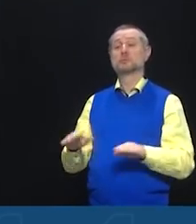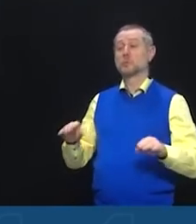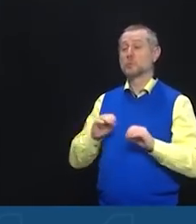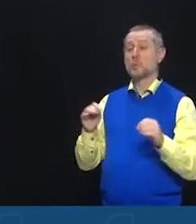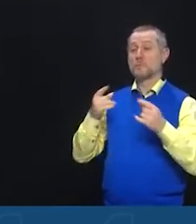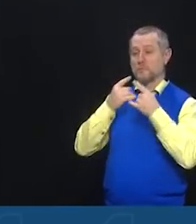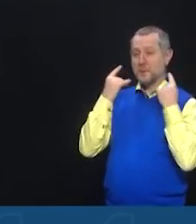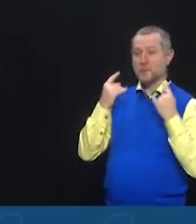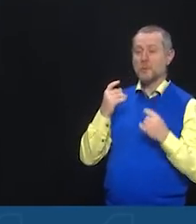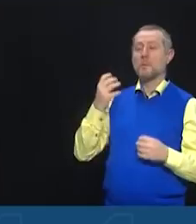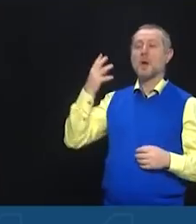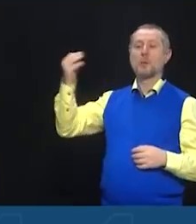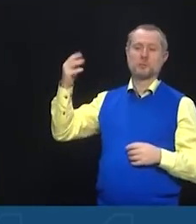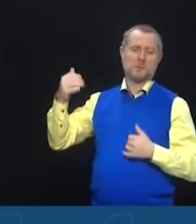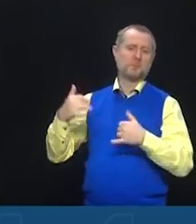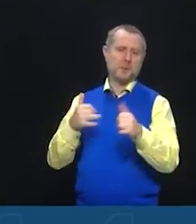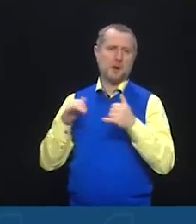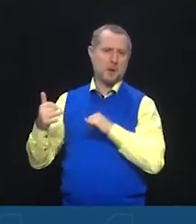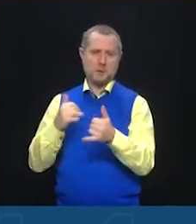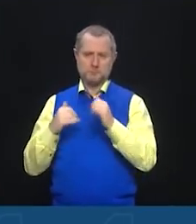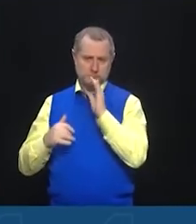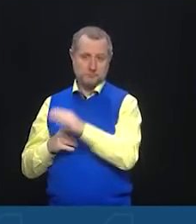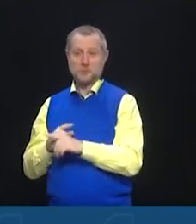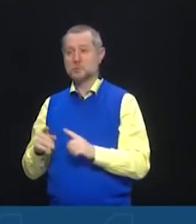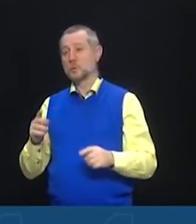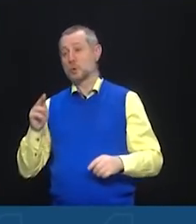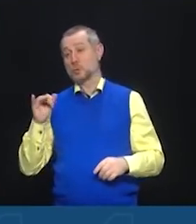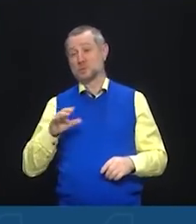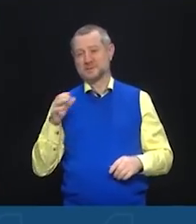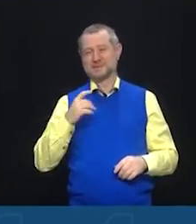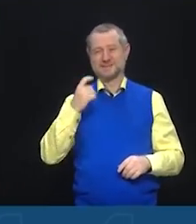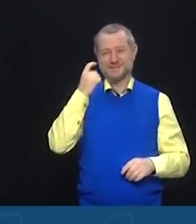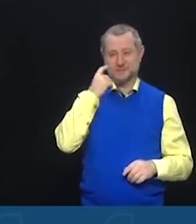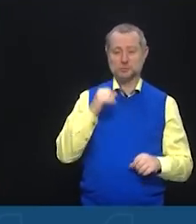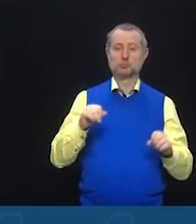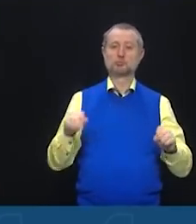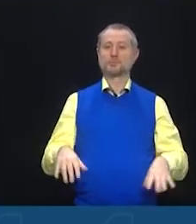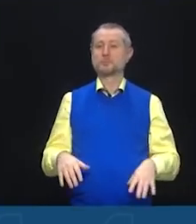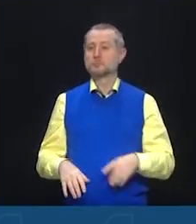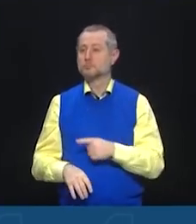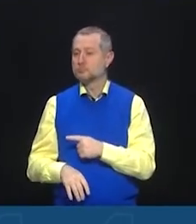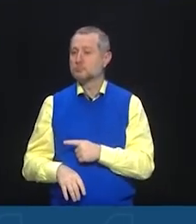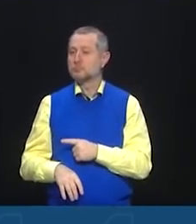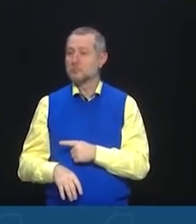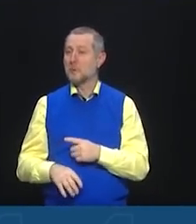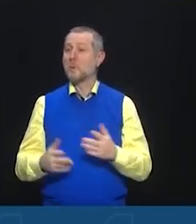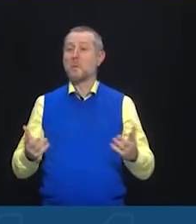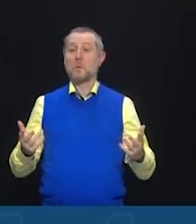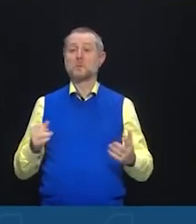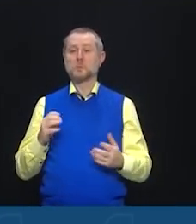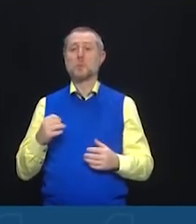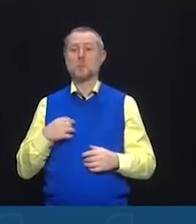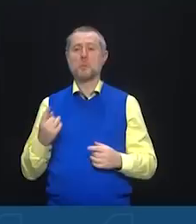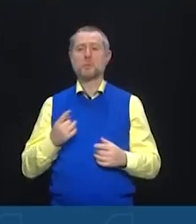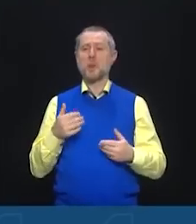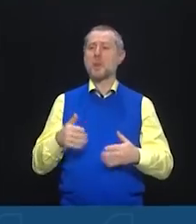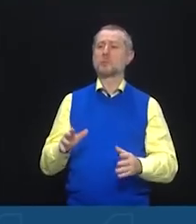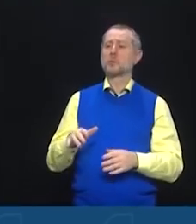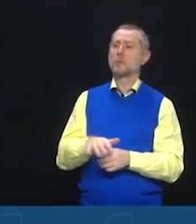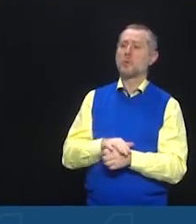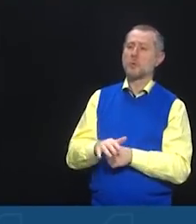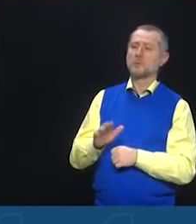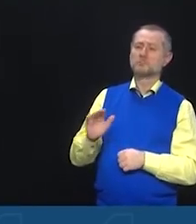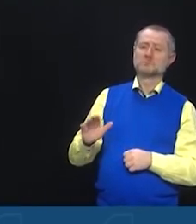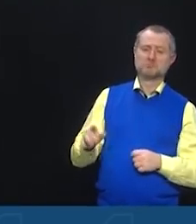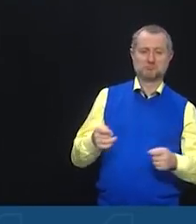outdoors. The city of New York just lifted that. That has always been our policy. So we will always allow an entity, whether